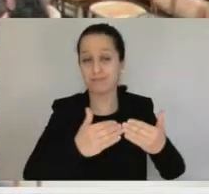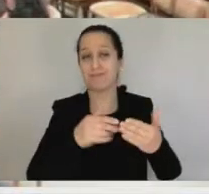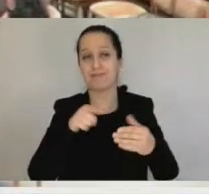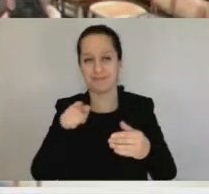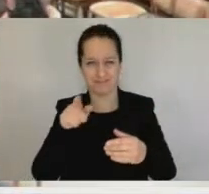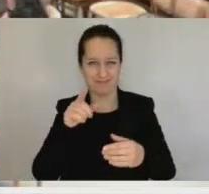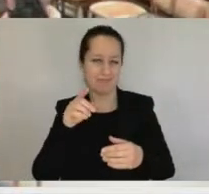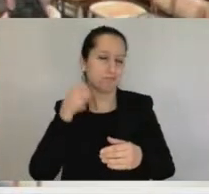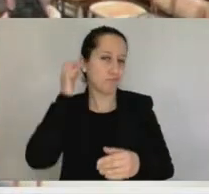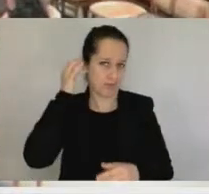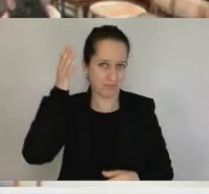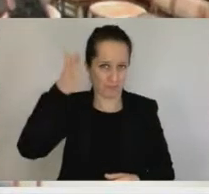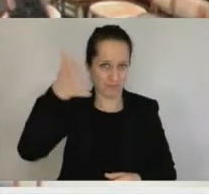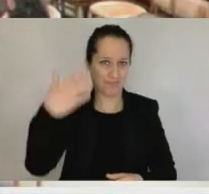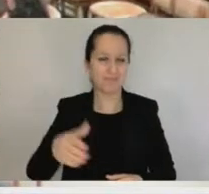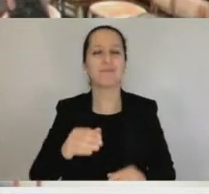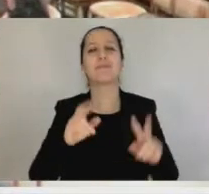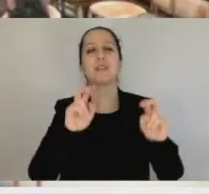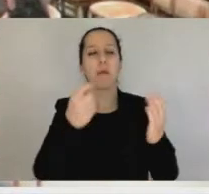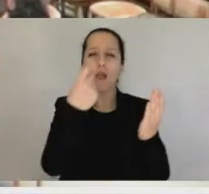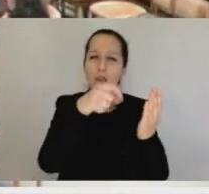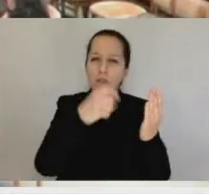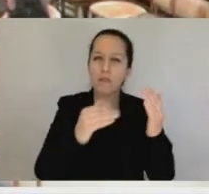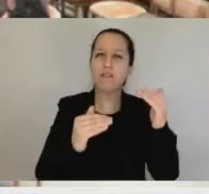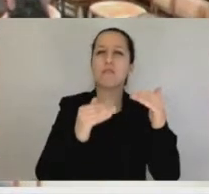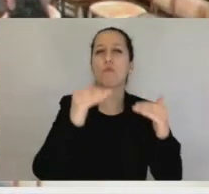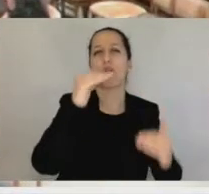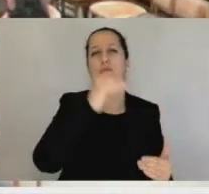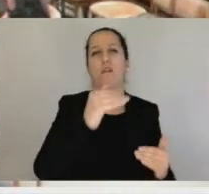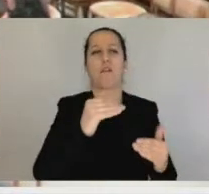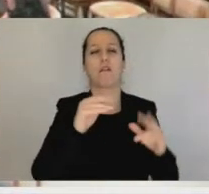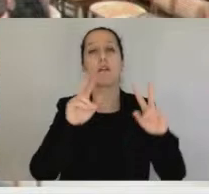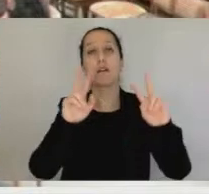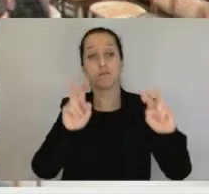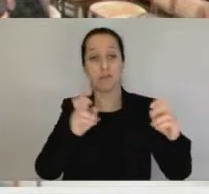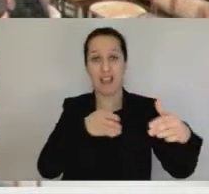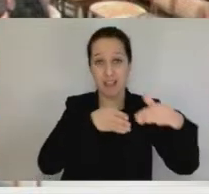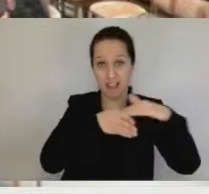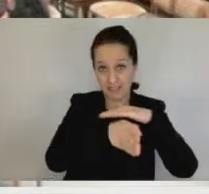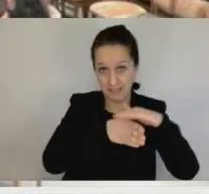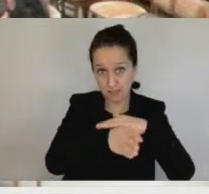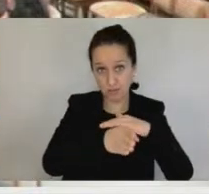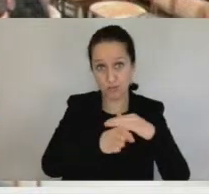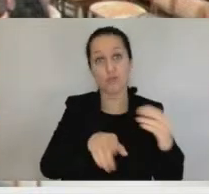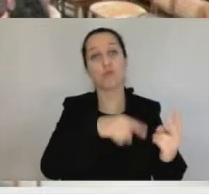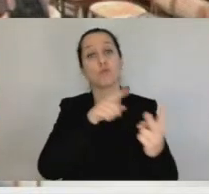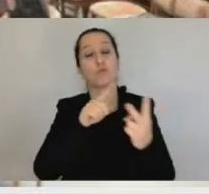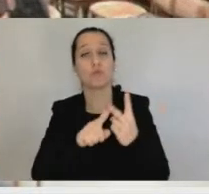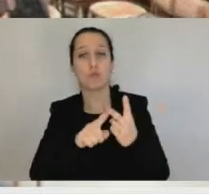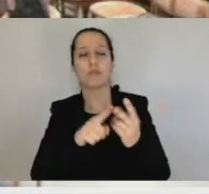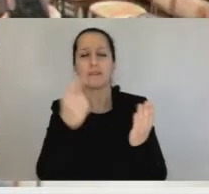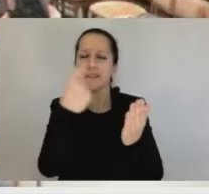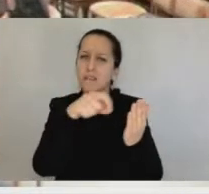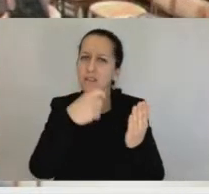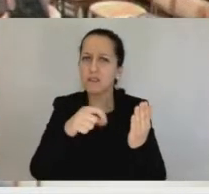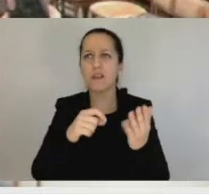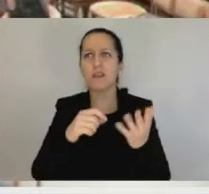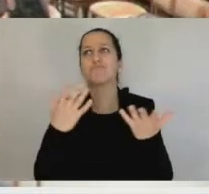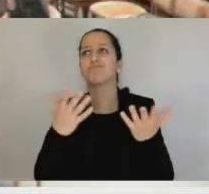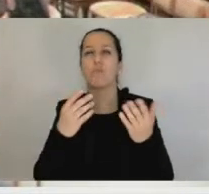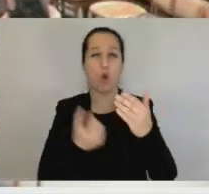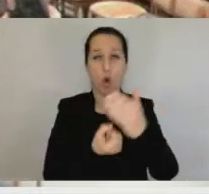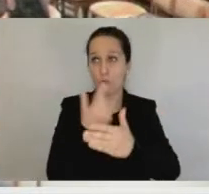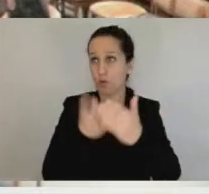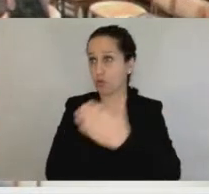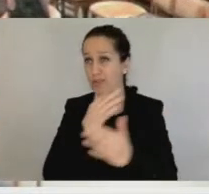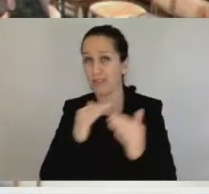that Daniela already talked about has to do with the outcome inequality as measured by access. The second one